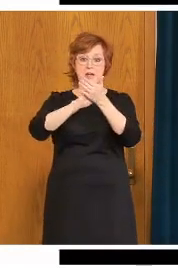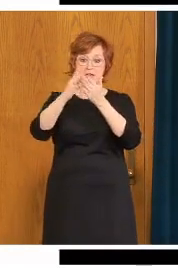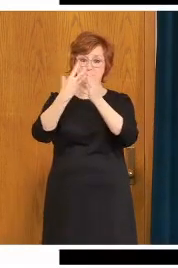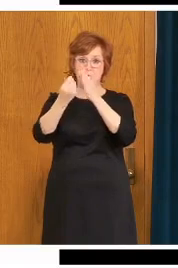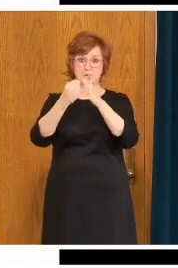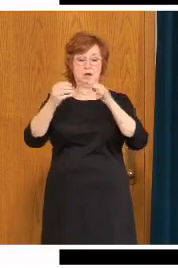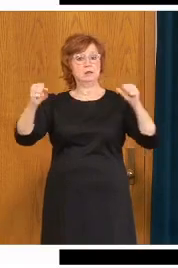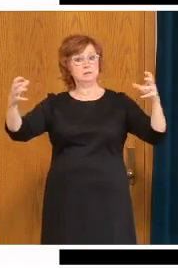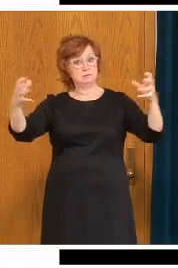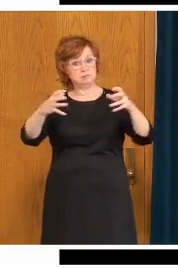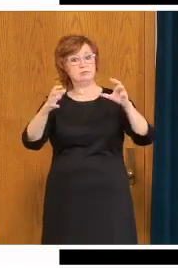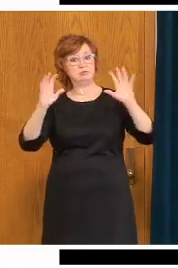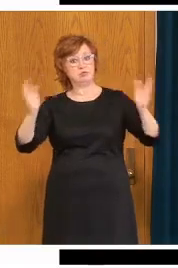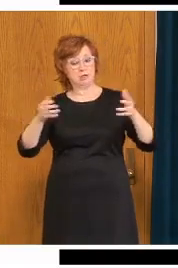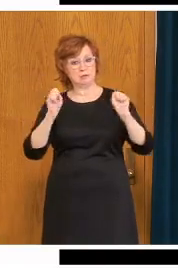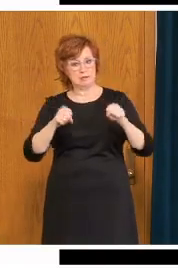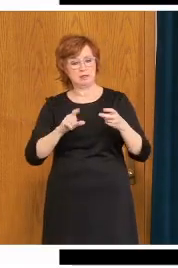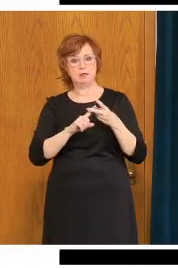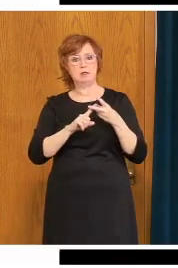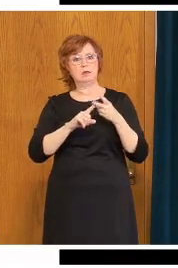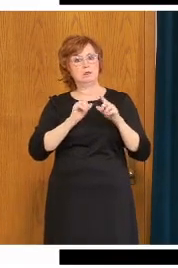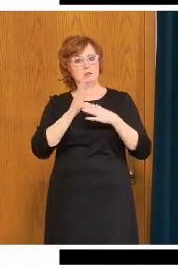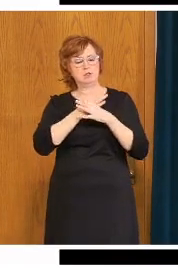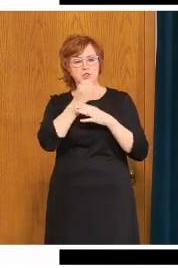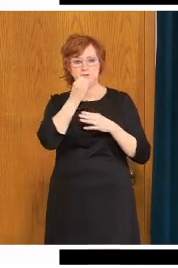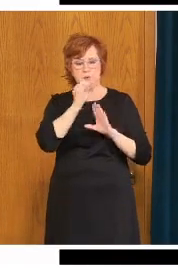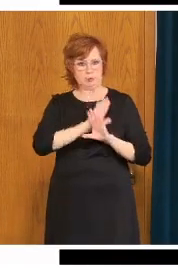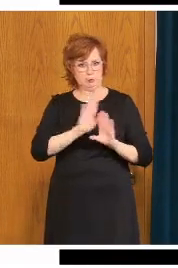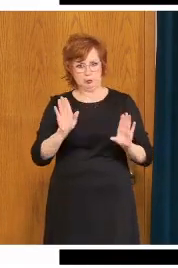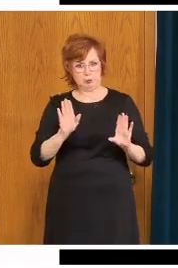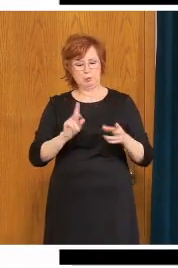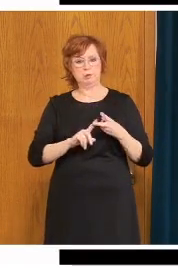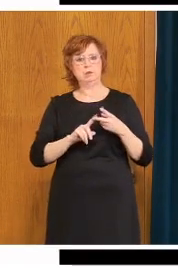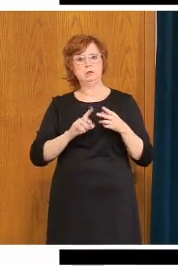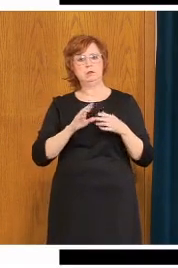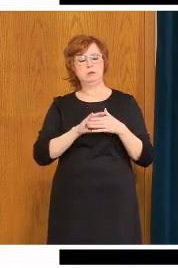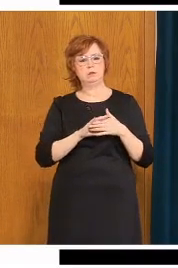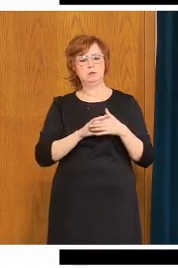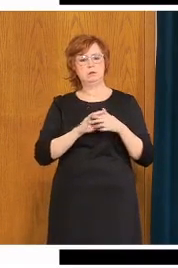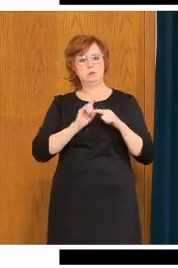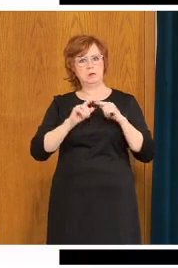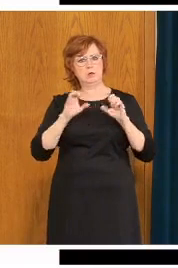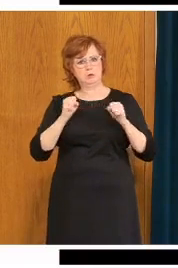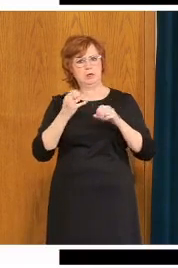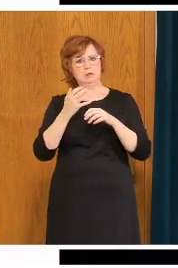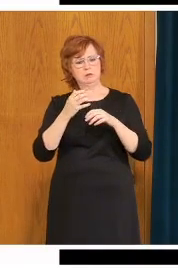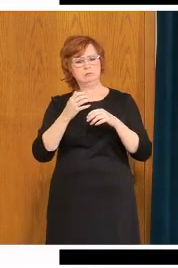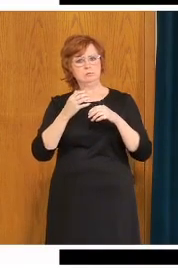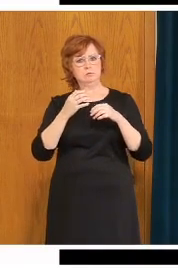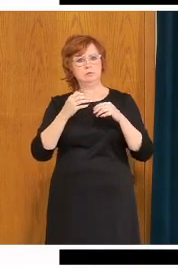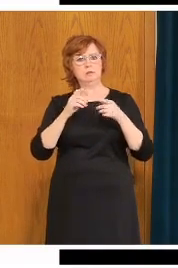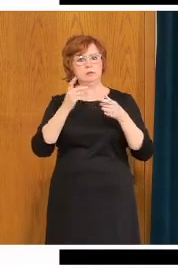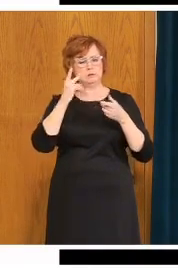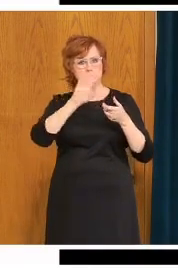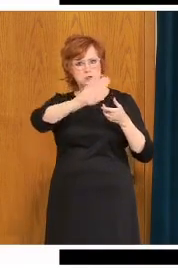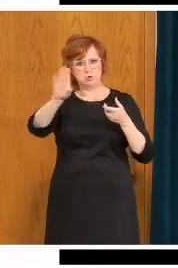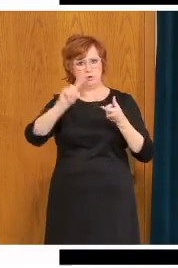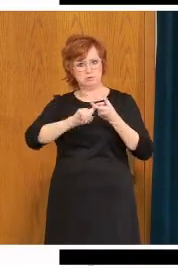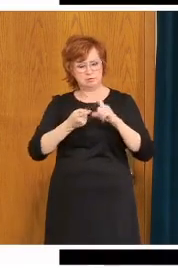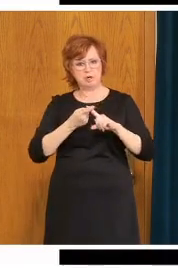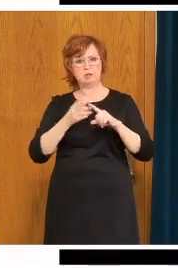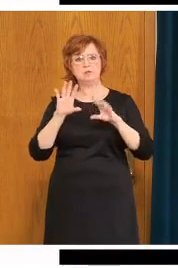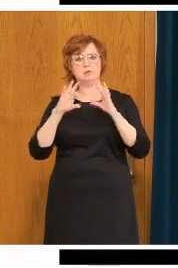over food, not sharing things back and forth, but spending time outdoors with friends and family while